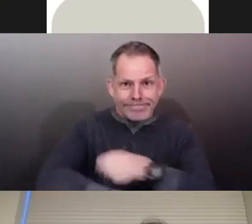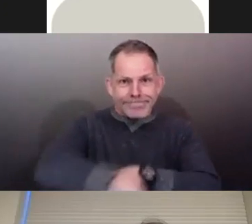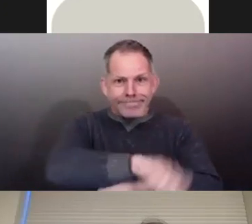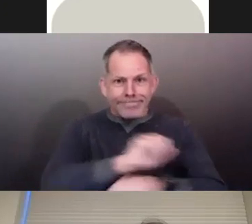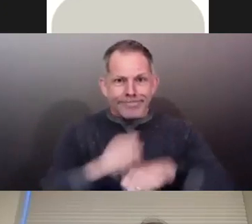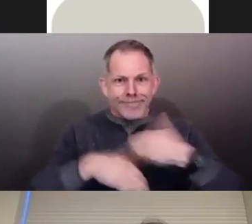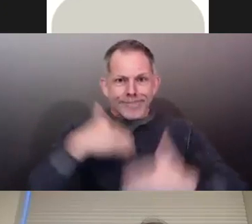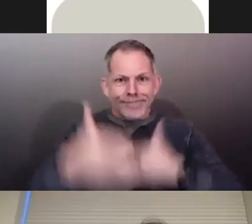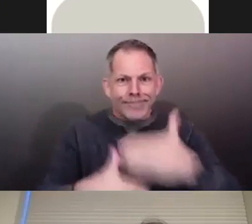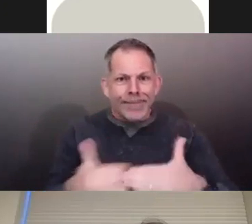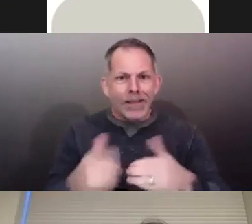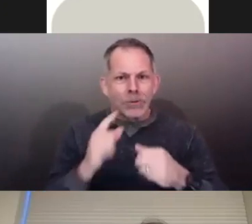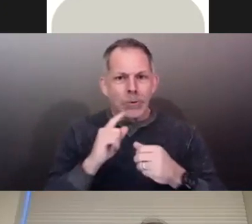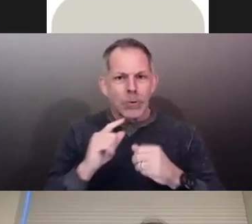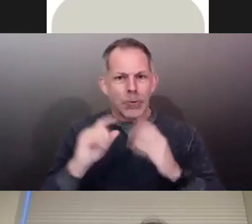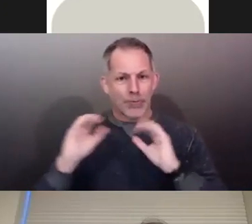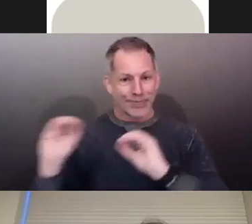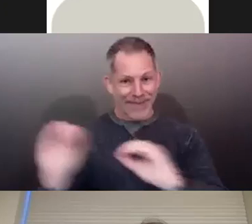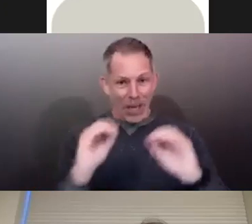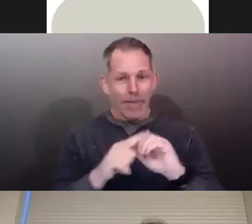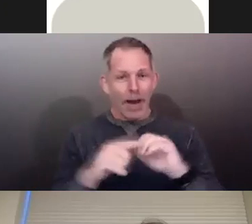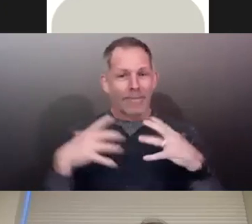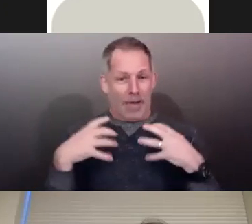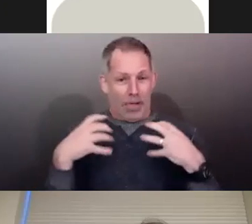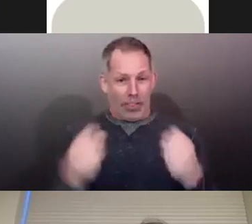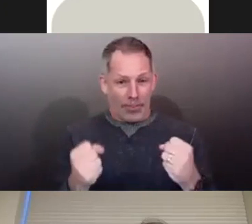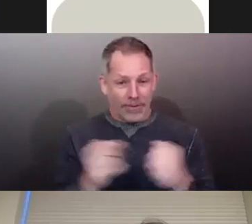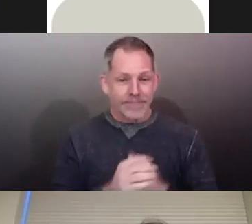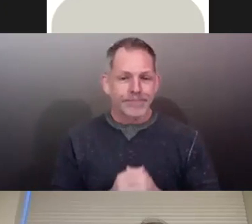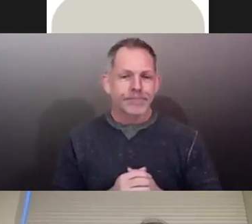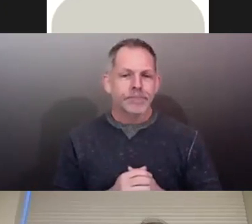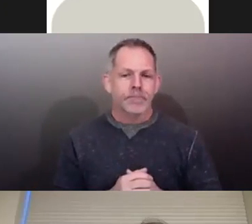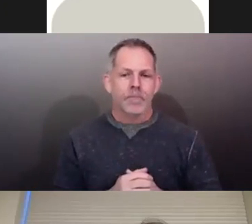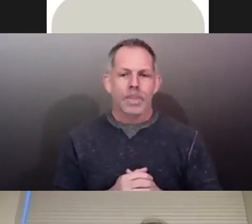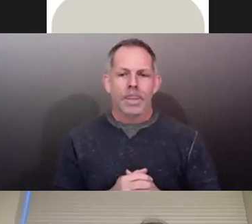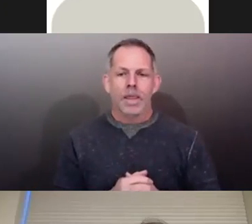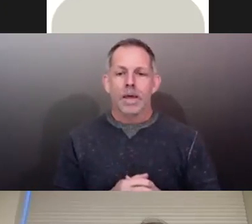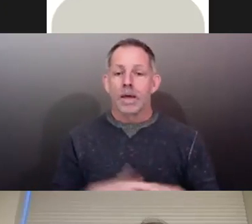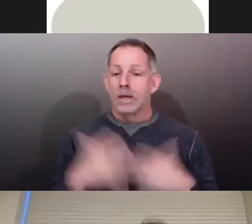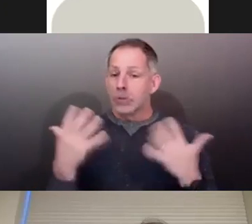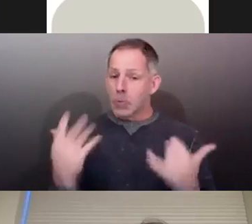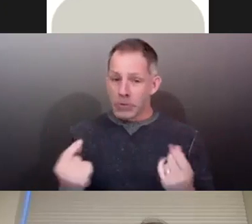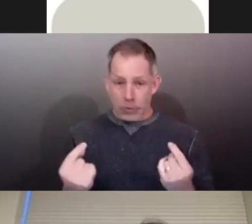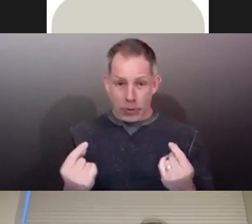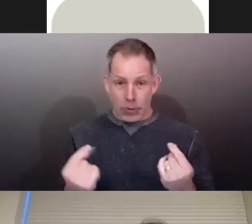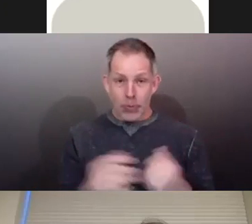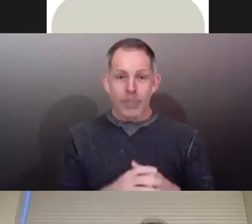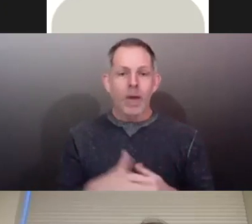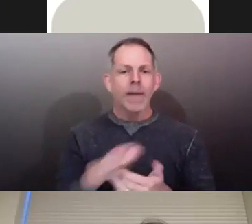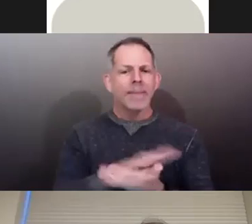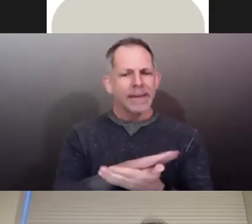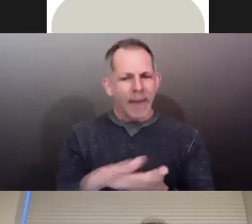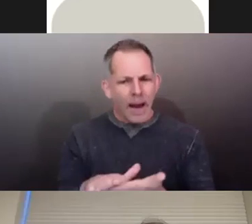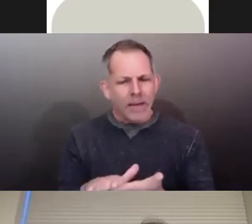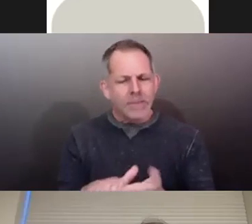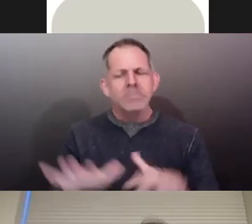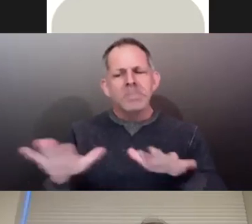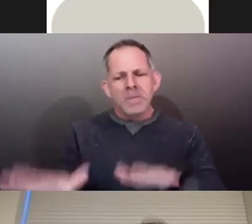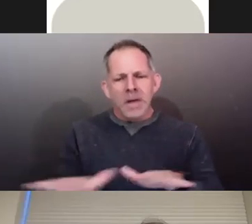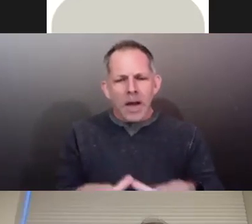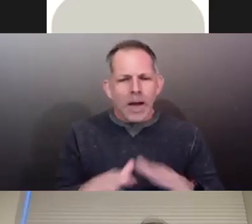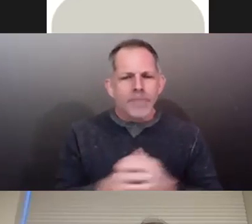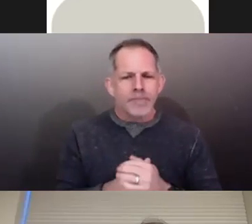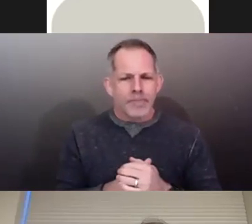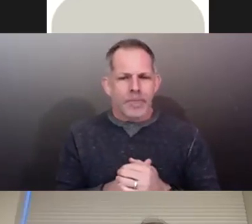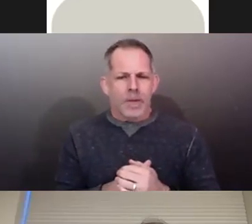is the time to stay calm and to be kind. Focus on caring for yourself and others in the community. We continue